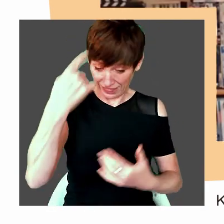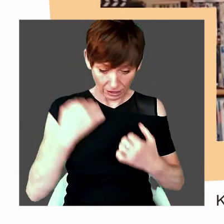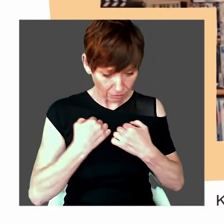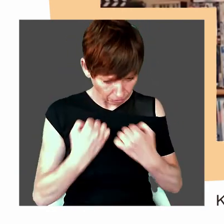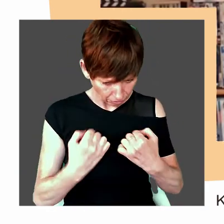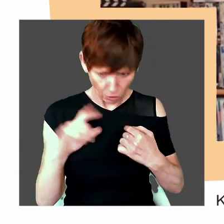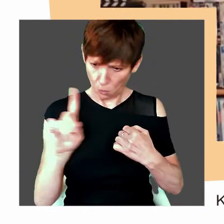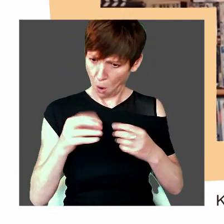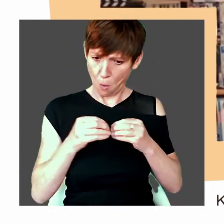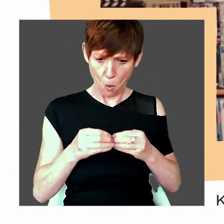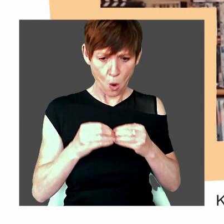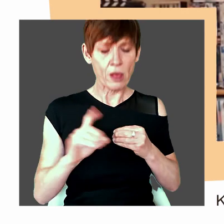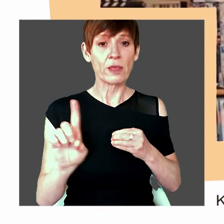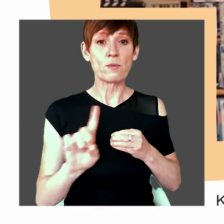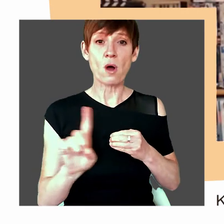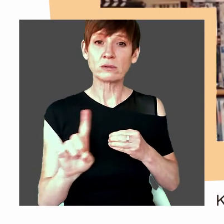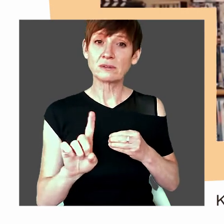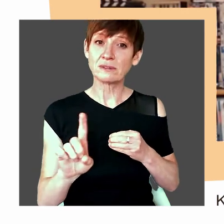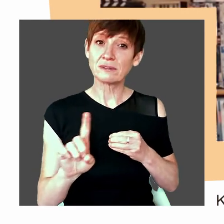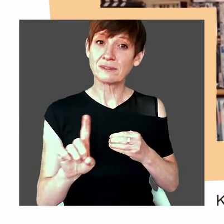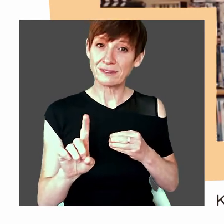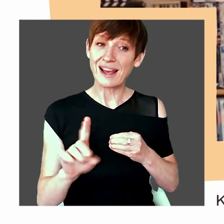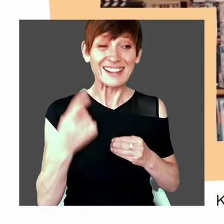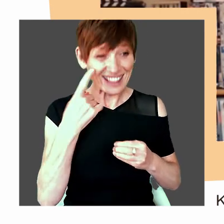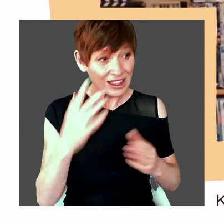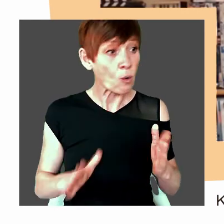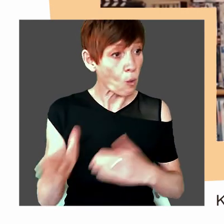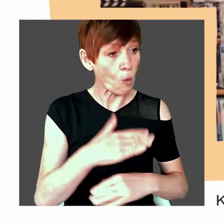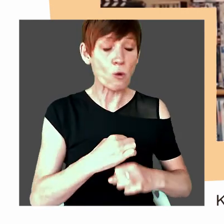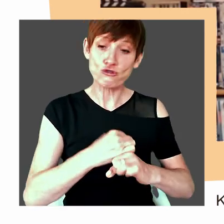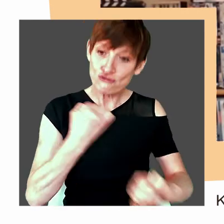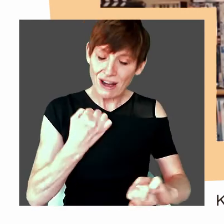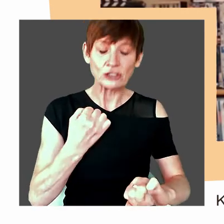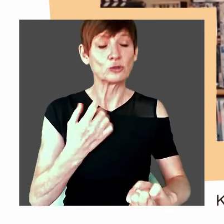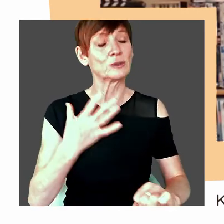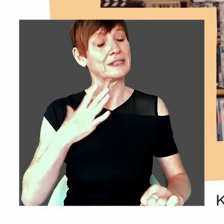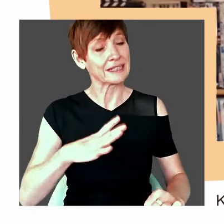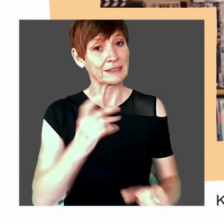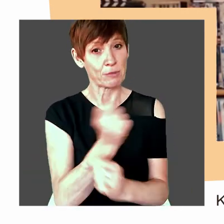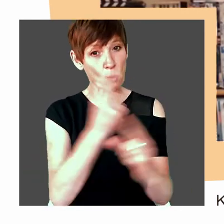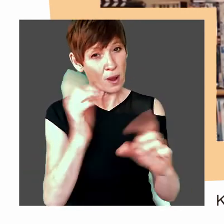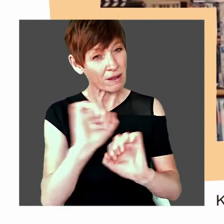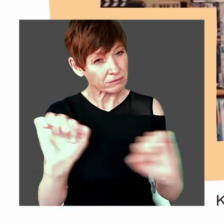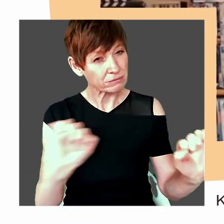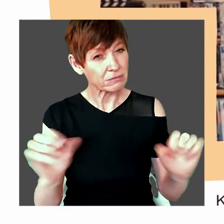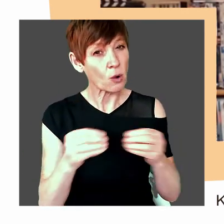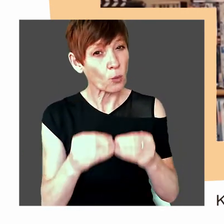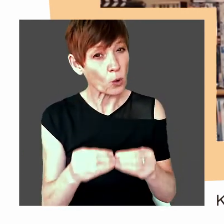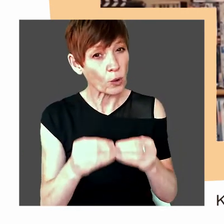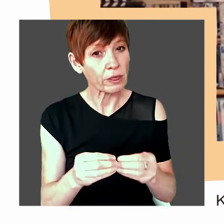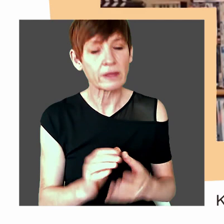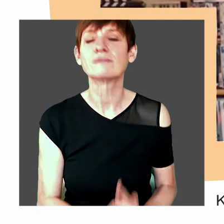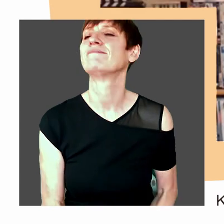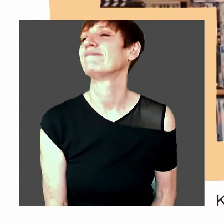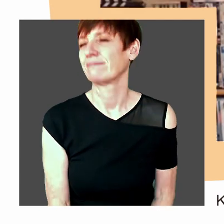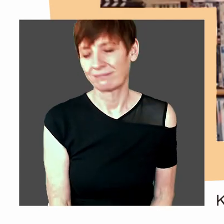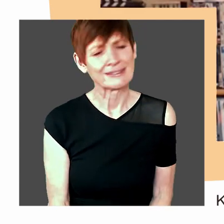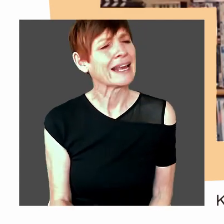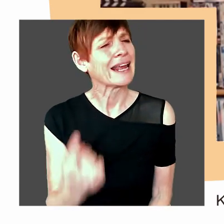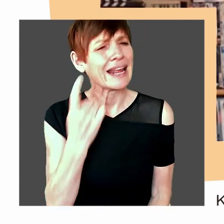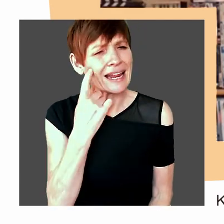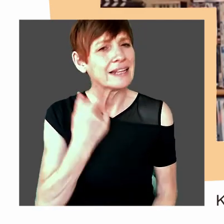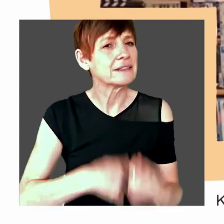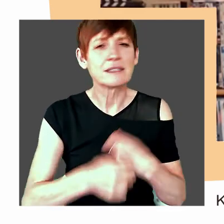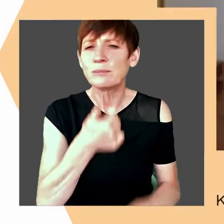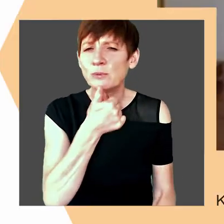something that all graduating students need to be aware of. It's 100%. Definitely something. Because that can really be exploited as well. It can be